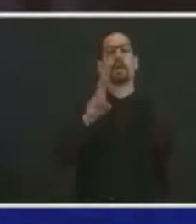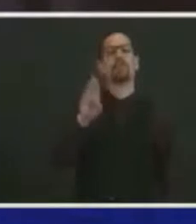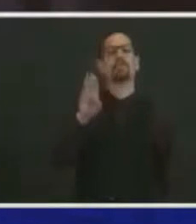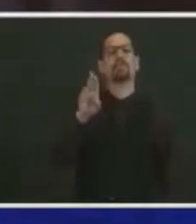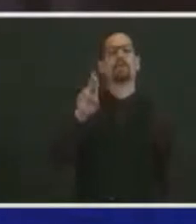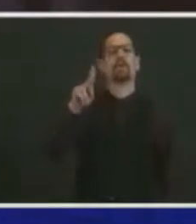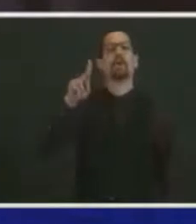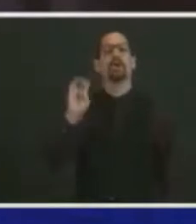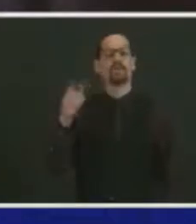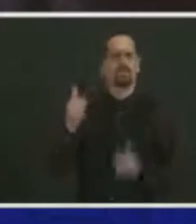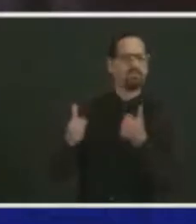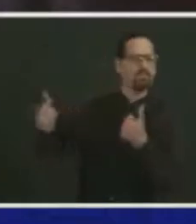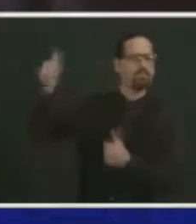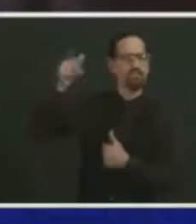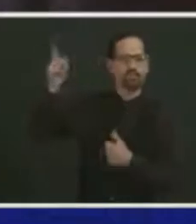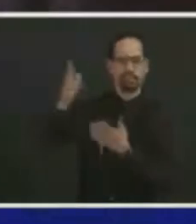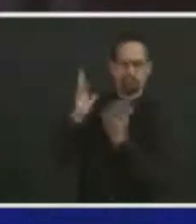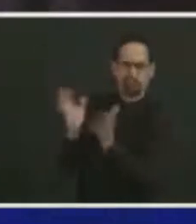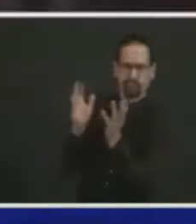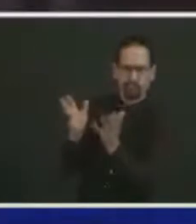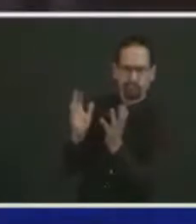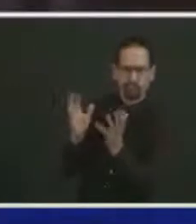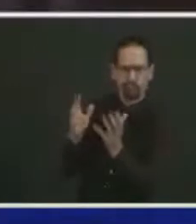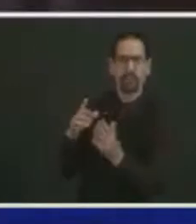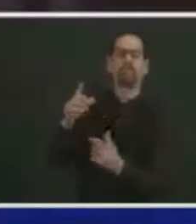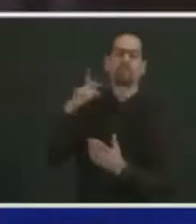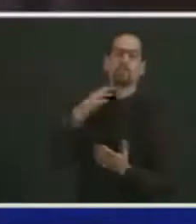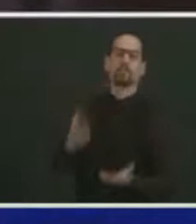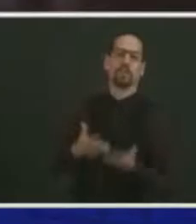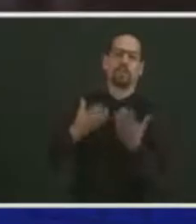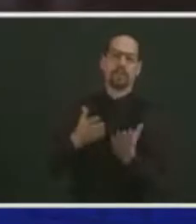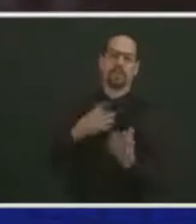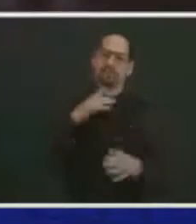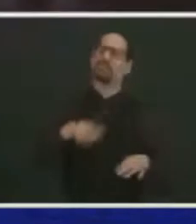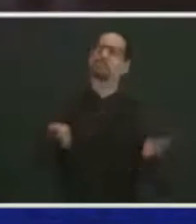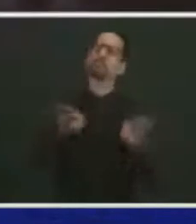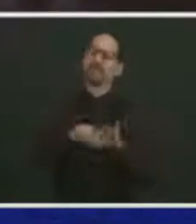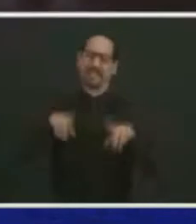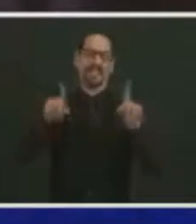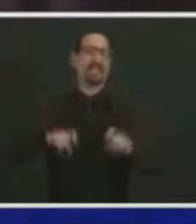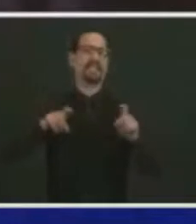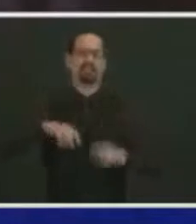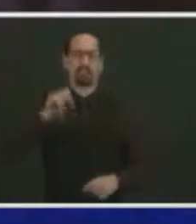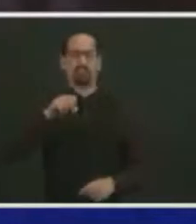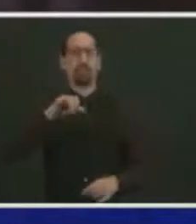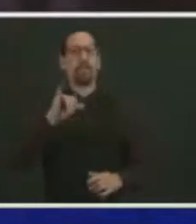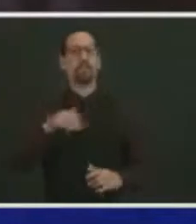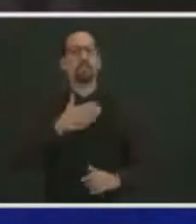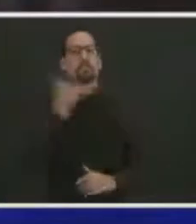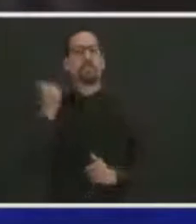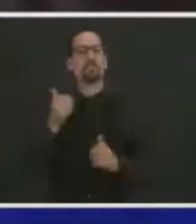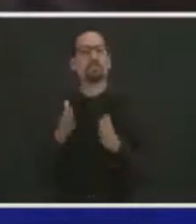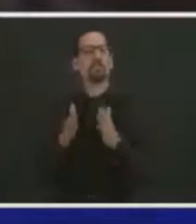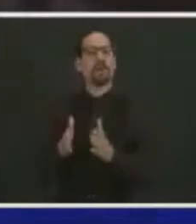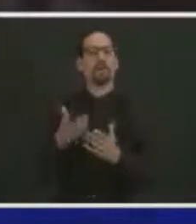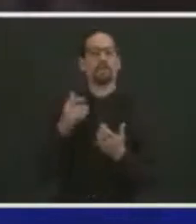being recommended to us as best practices for early warning testing